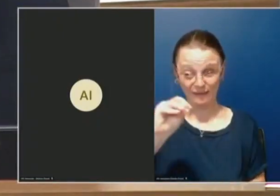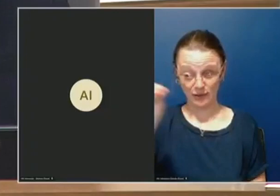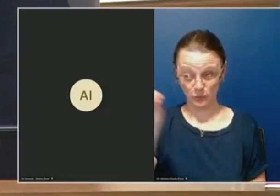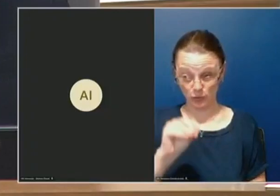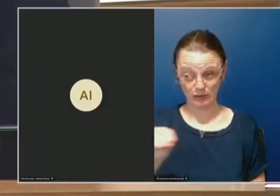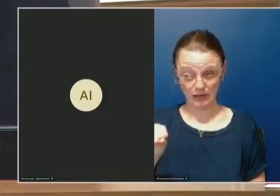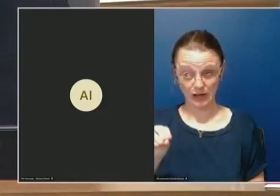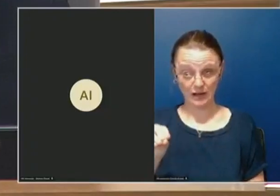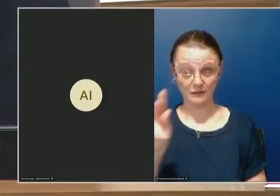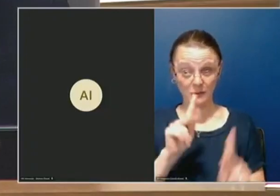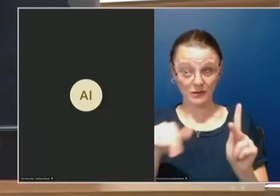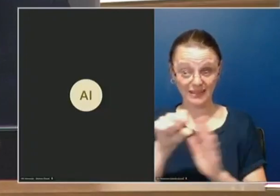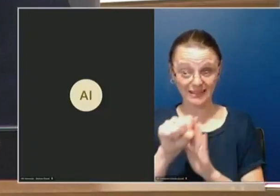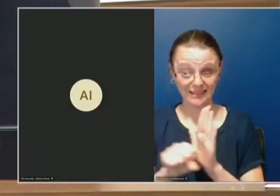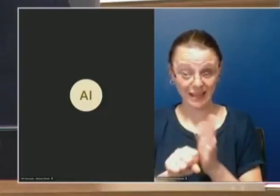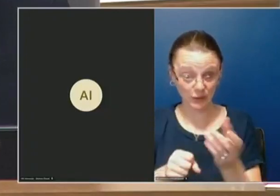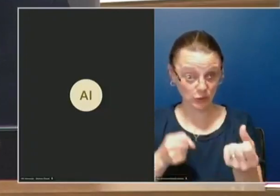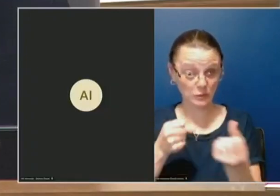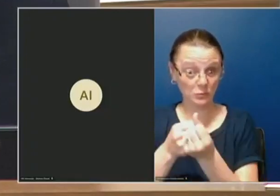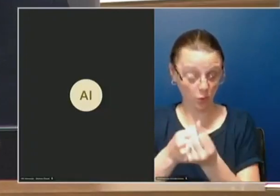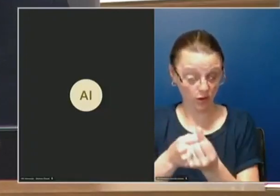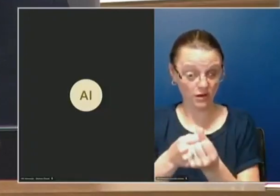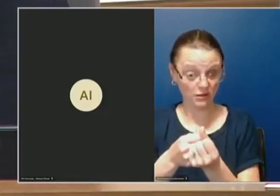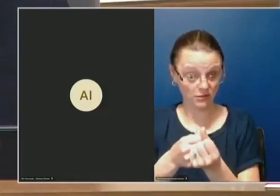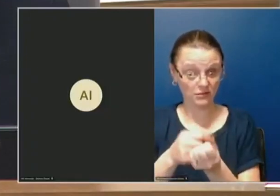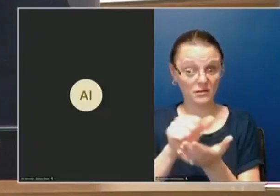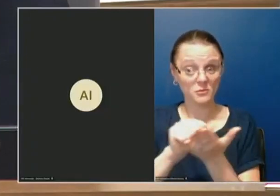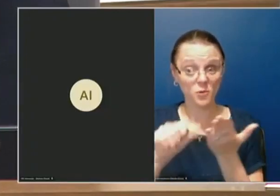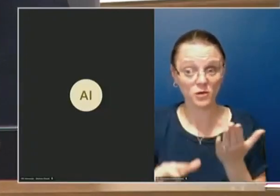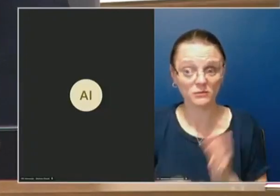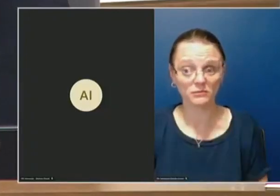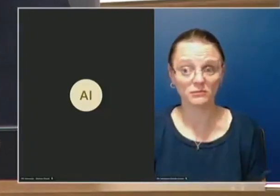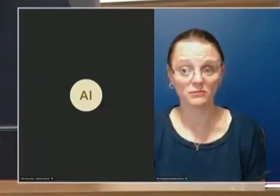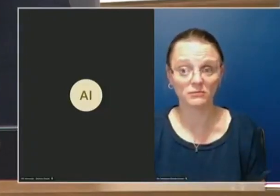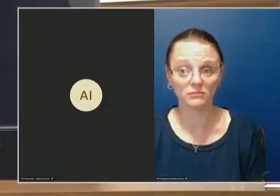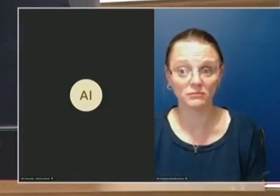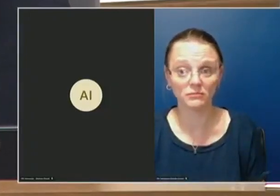support completely unlimited abortion, especially third trimester.